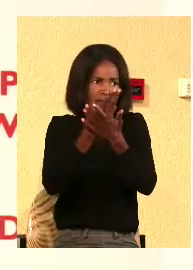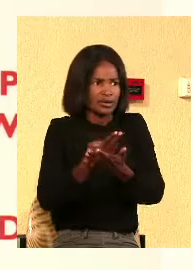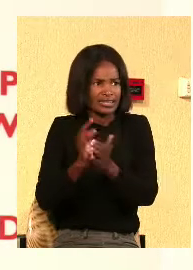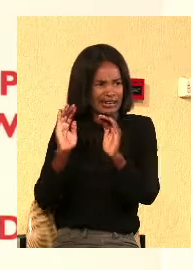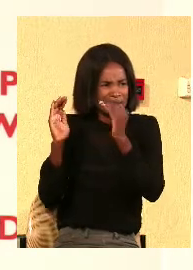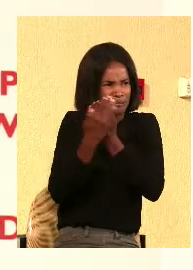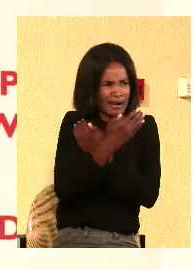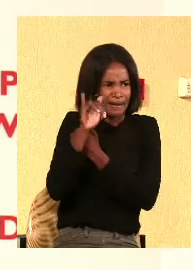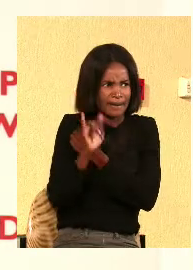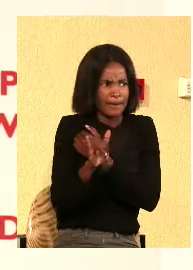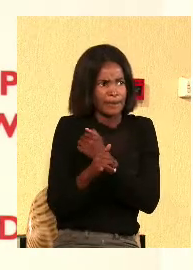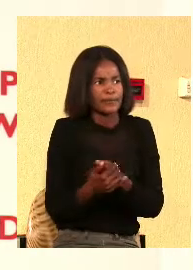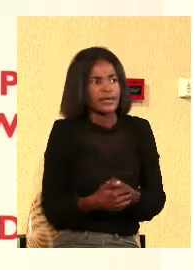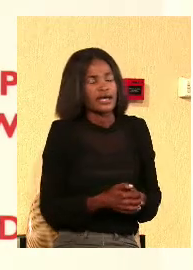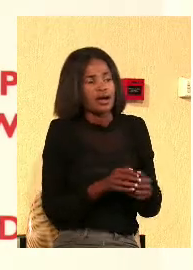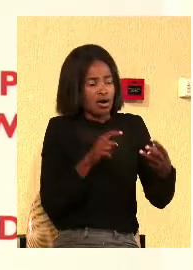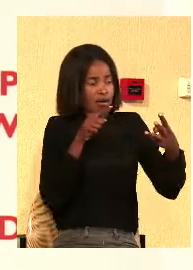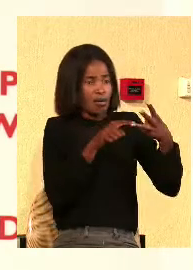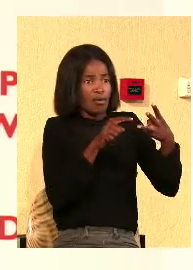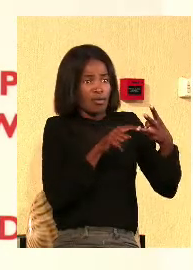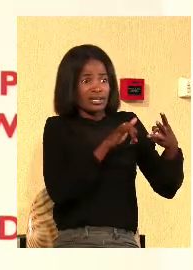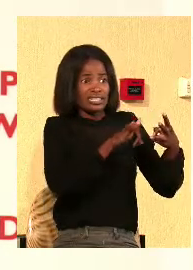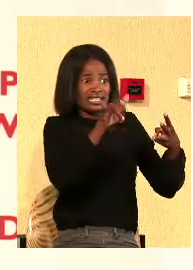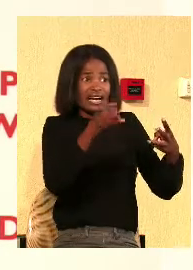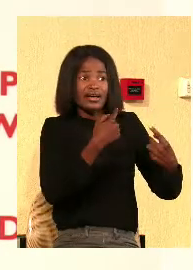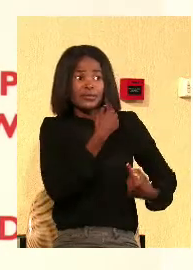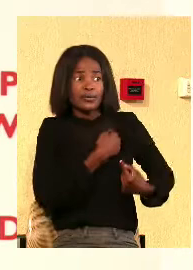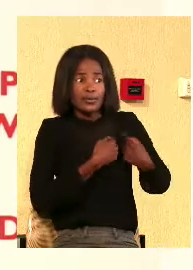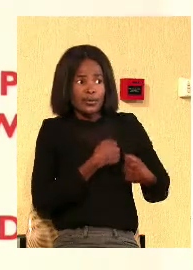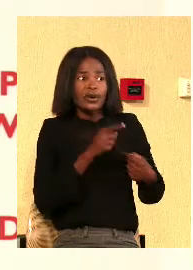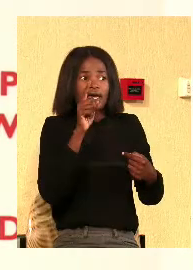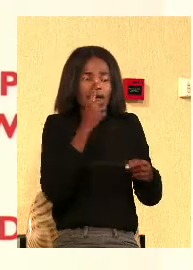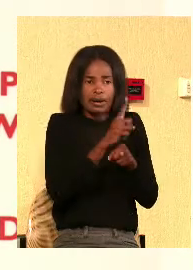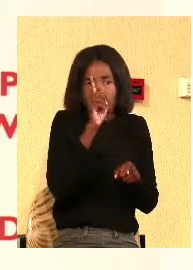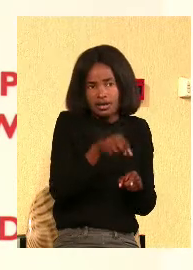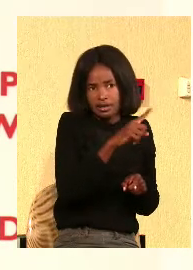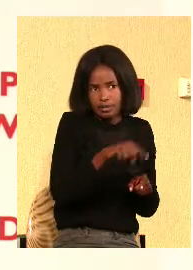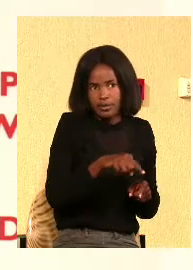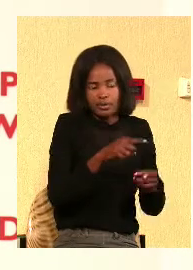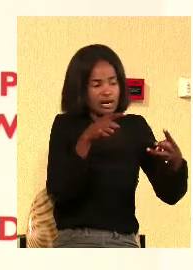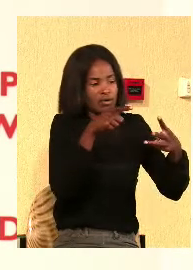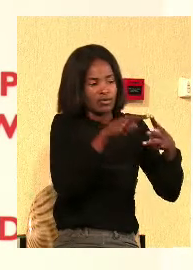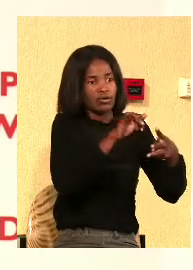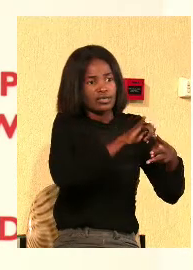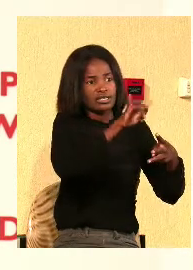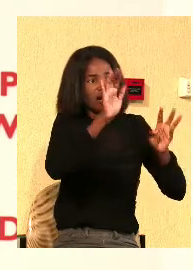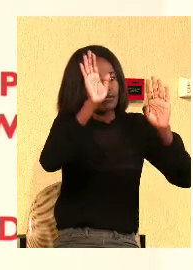home for self-quarantine on technical basis. And it's a mistake. It's clearly a